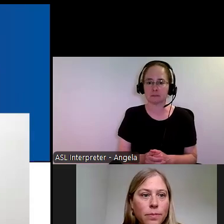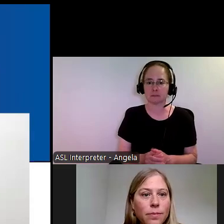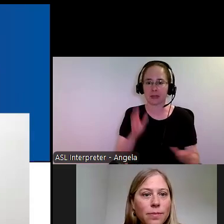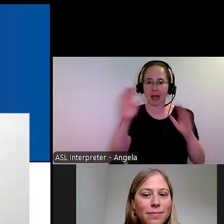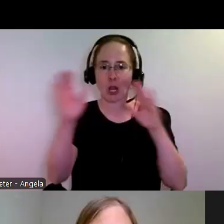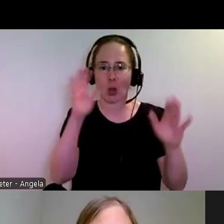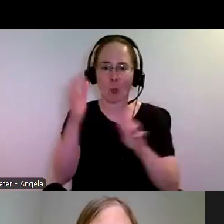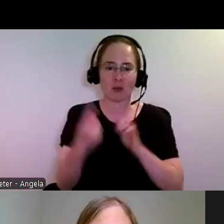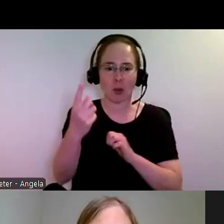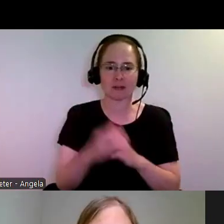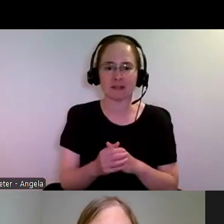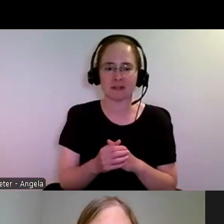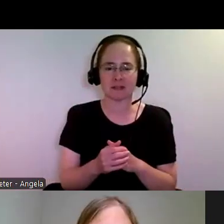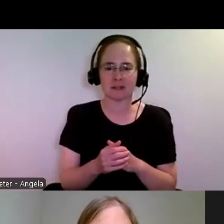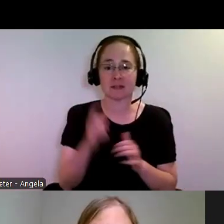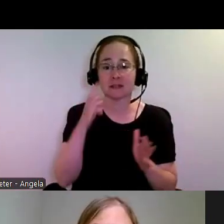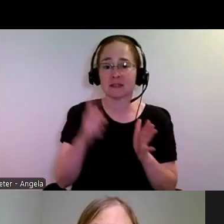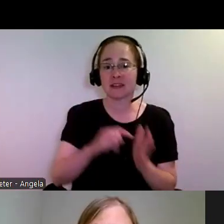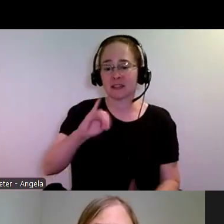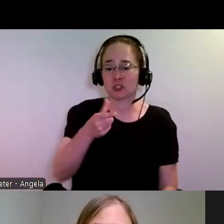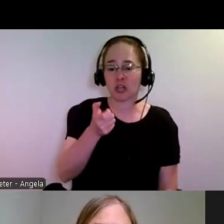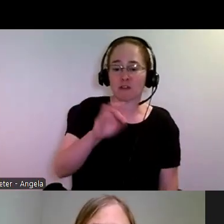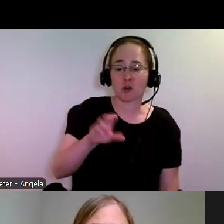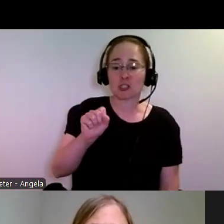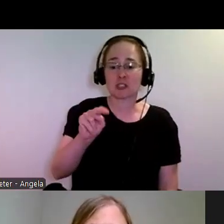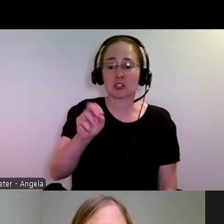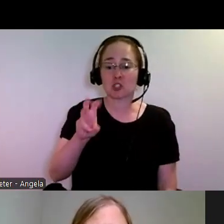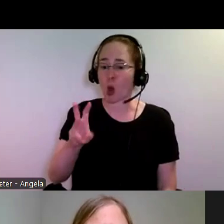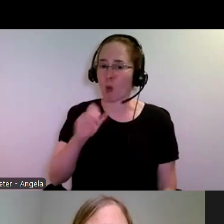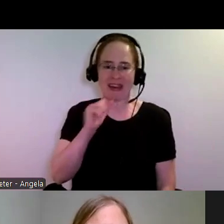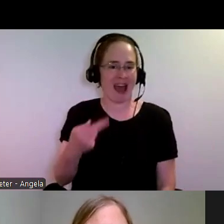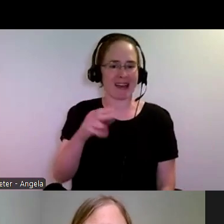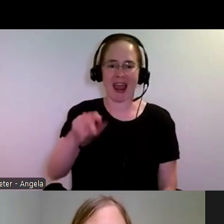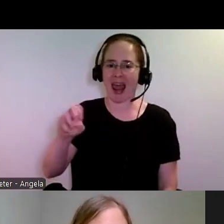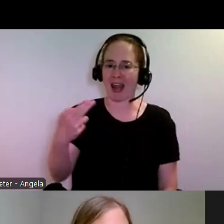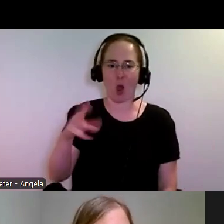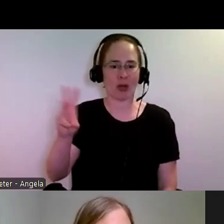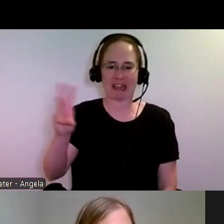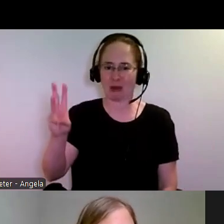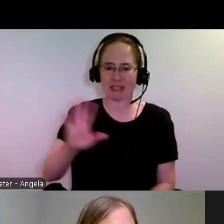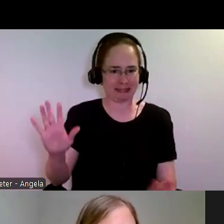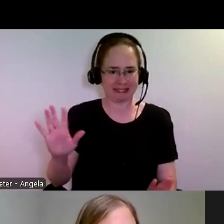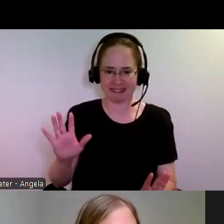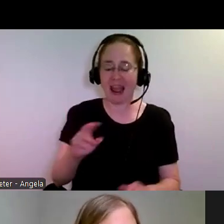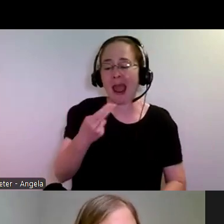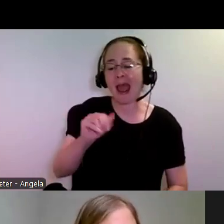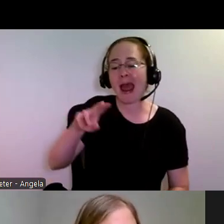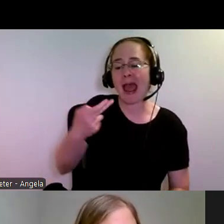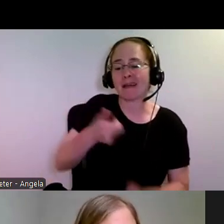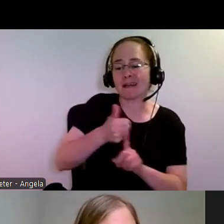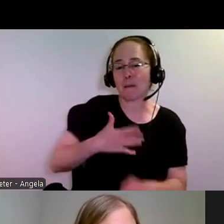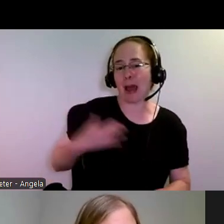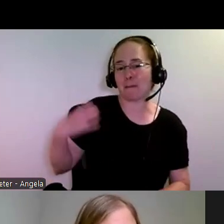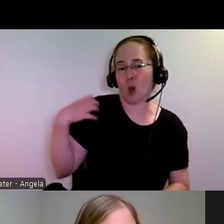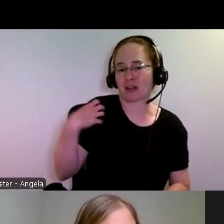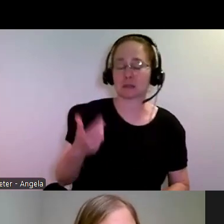Hello, everyone. You can see I am Jennifer Snow. I am not Hannah Wesolowski, as you'll see on the screen. Hannah is my boss. I am the